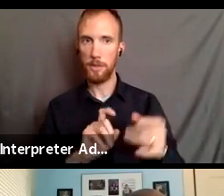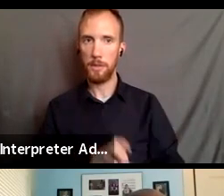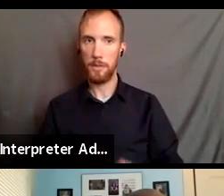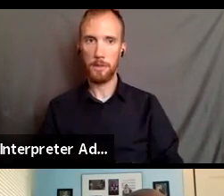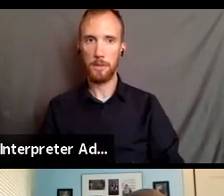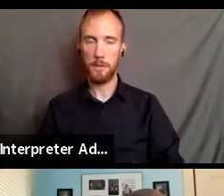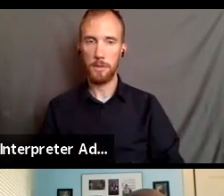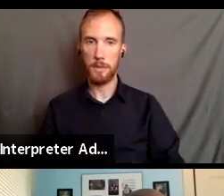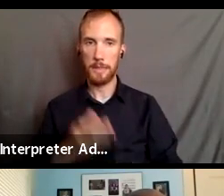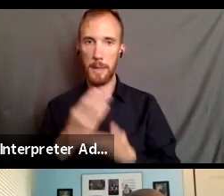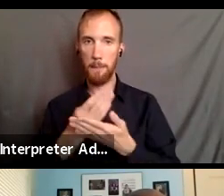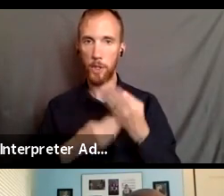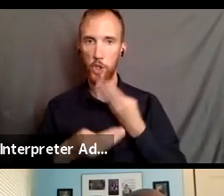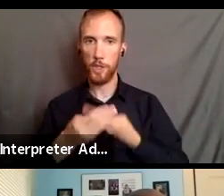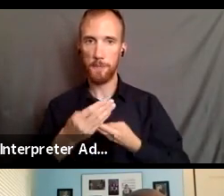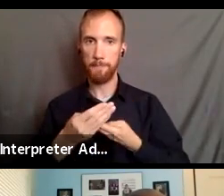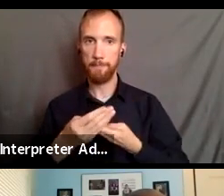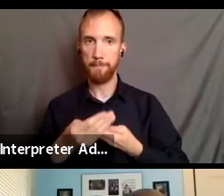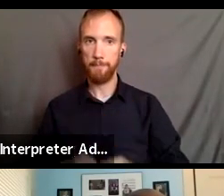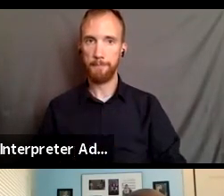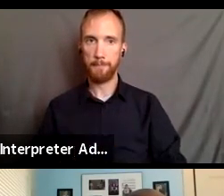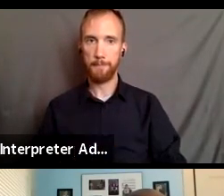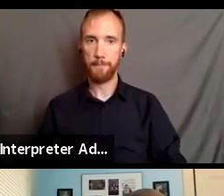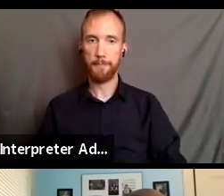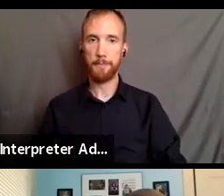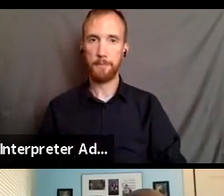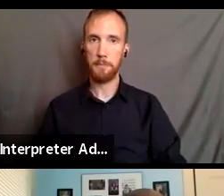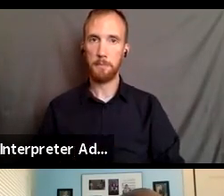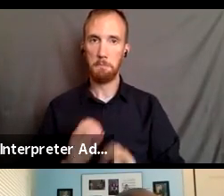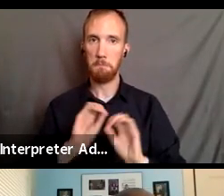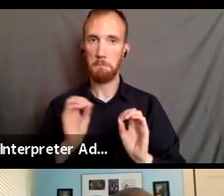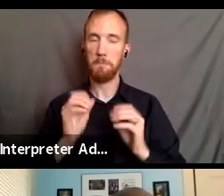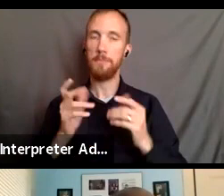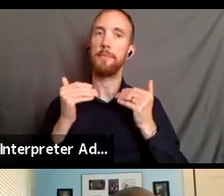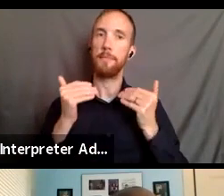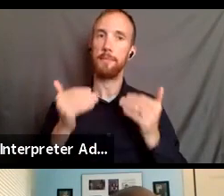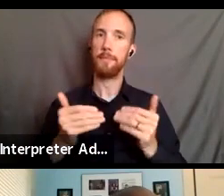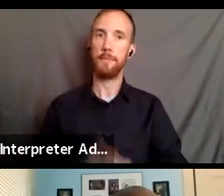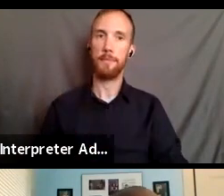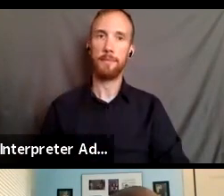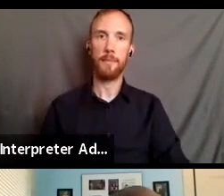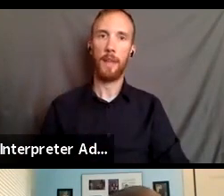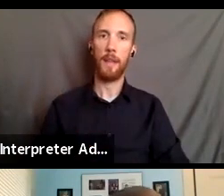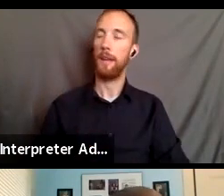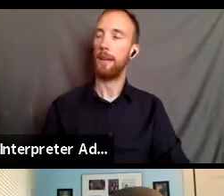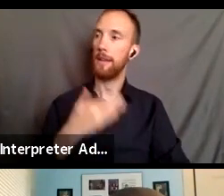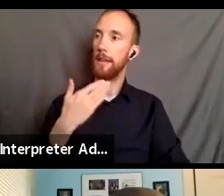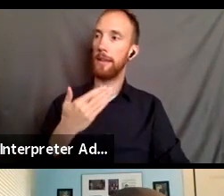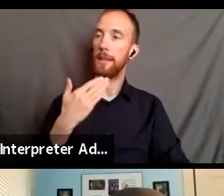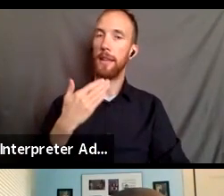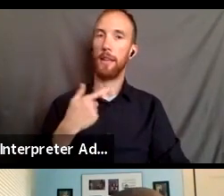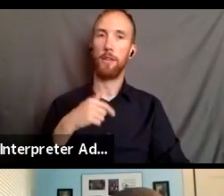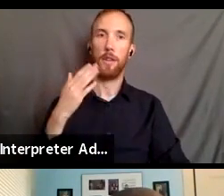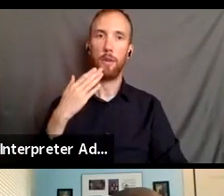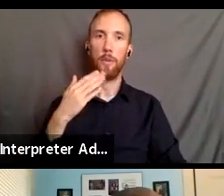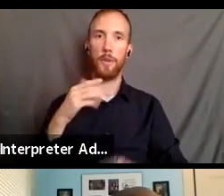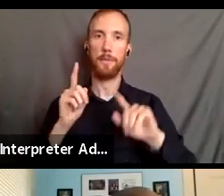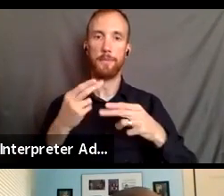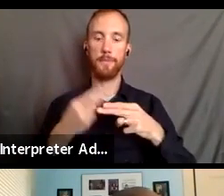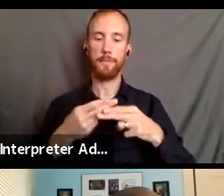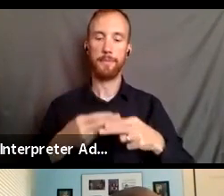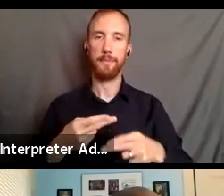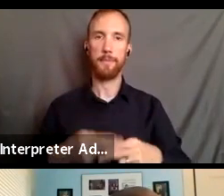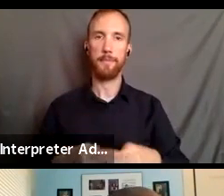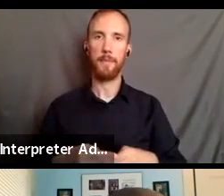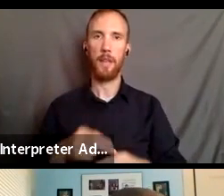the budget if not please proceed thank you mr president we'll proceed with the roll call then on